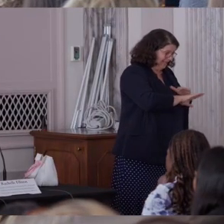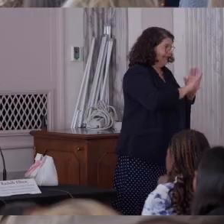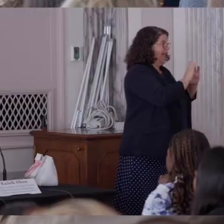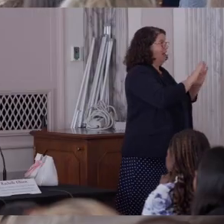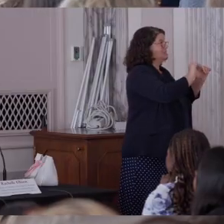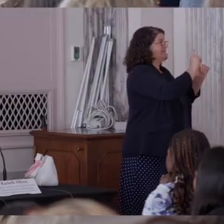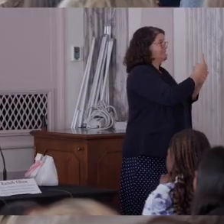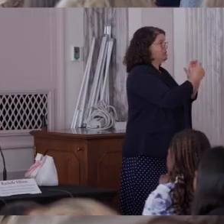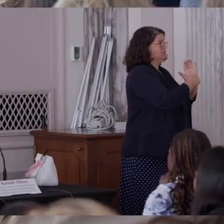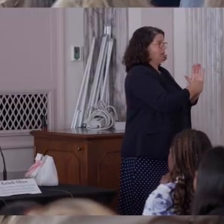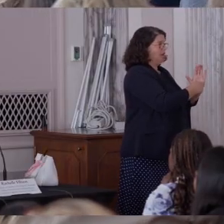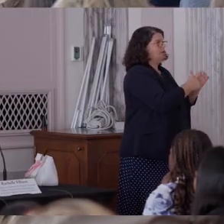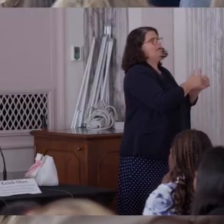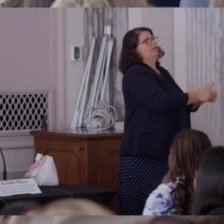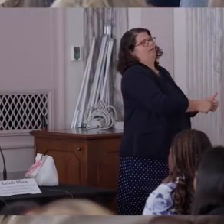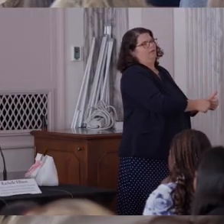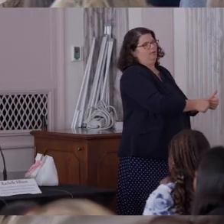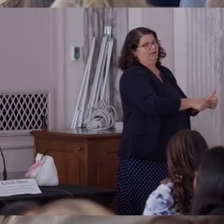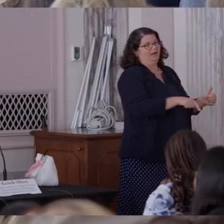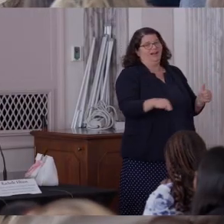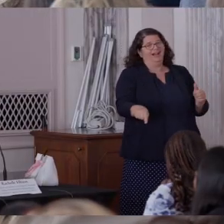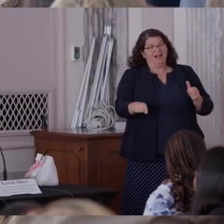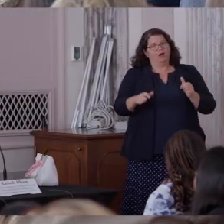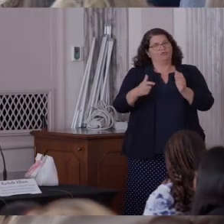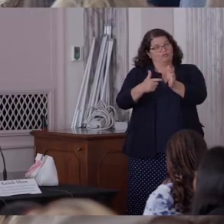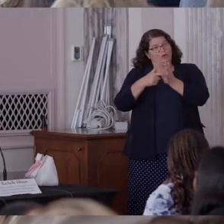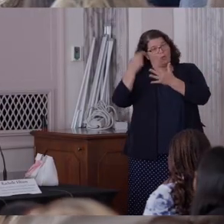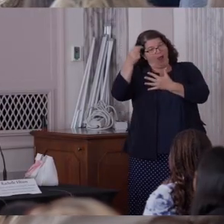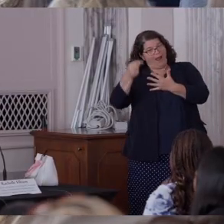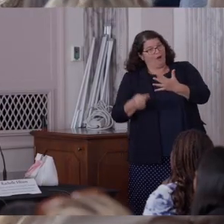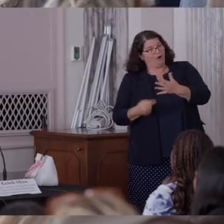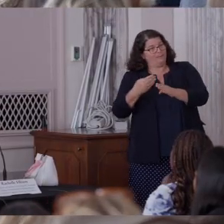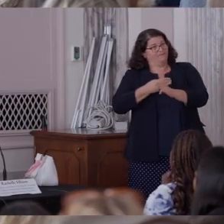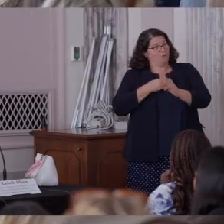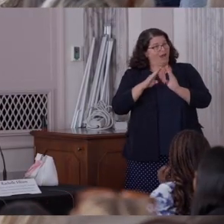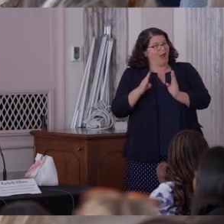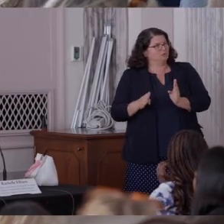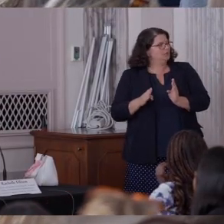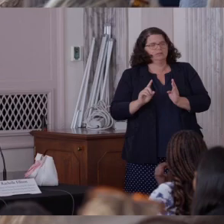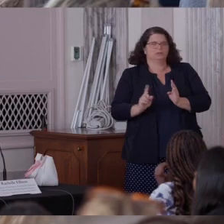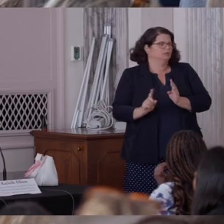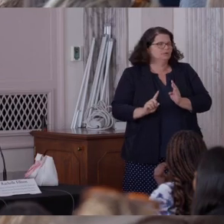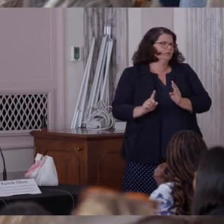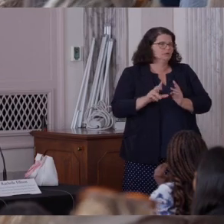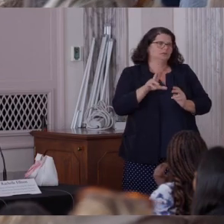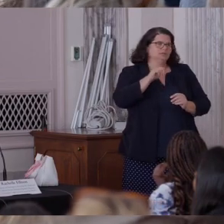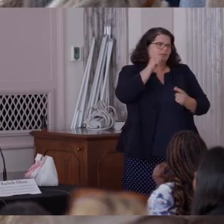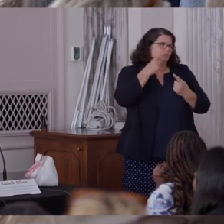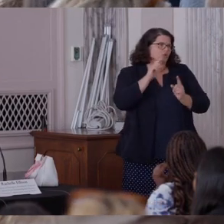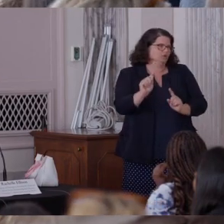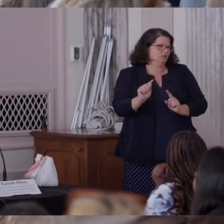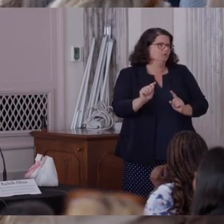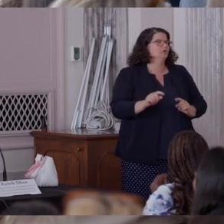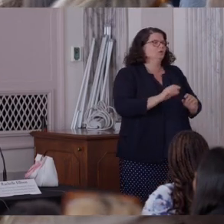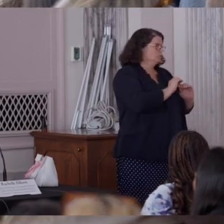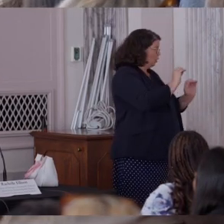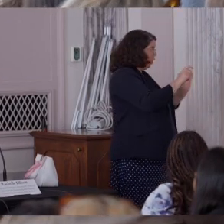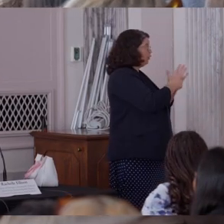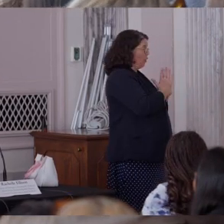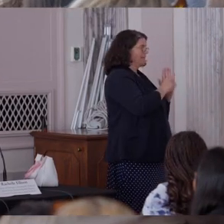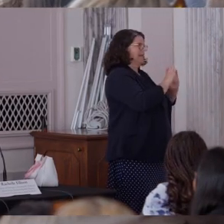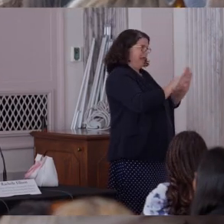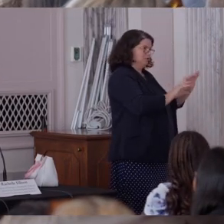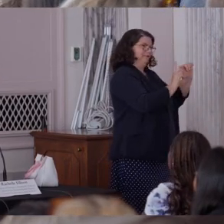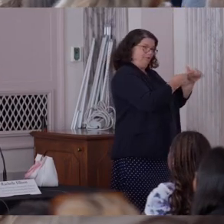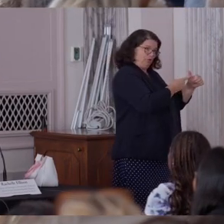with conditions doesn't work. The Housing First model, however, gives you a different perspective to be able to see